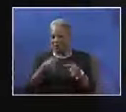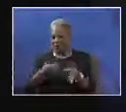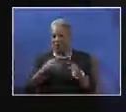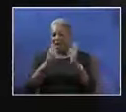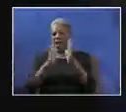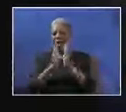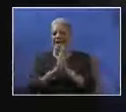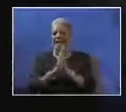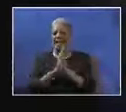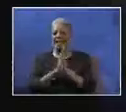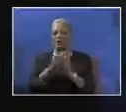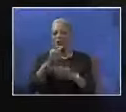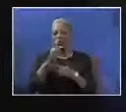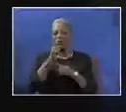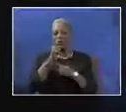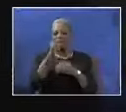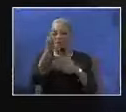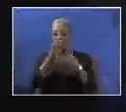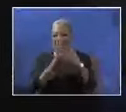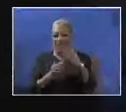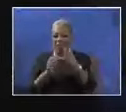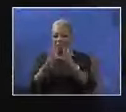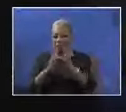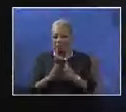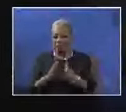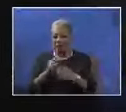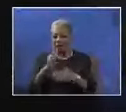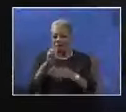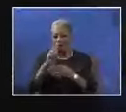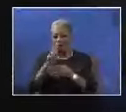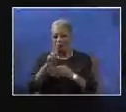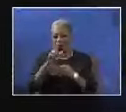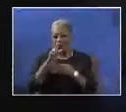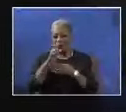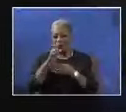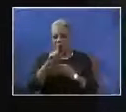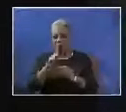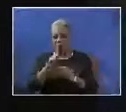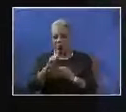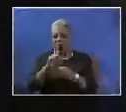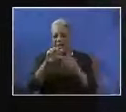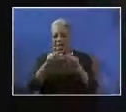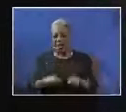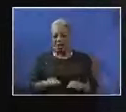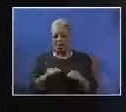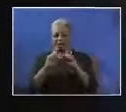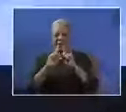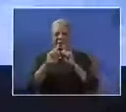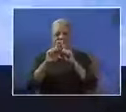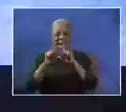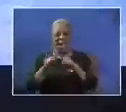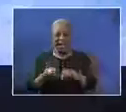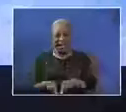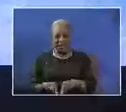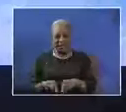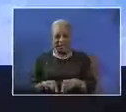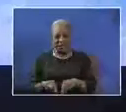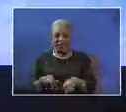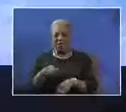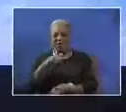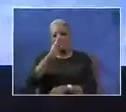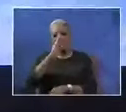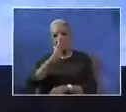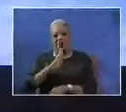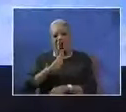able to say Gad. And Nathan comes to David and says, let me tell you what, you've sinned and God